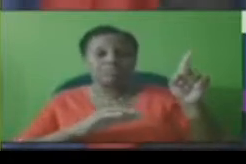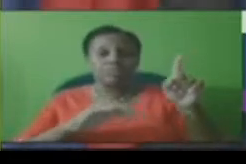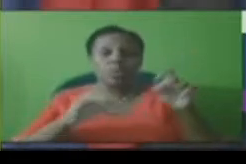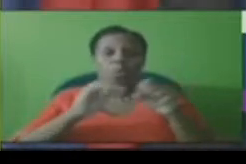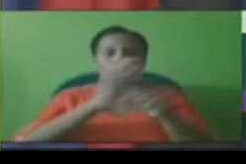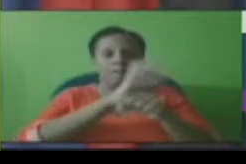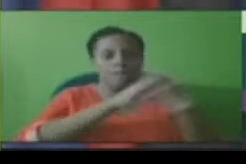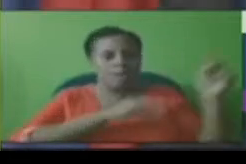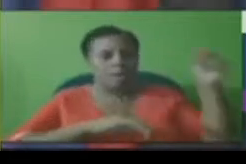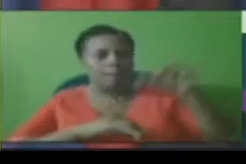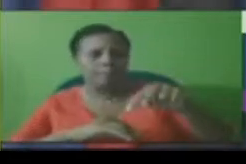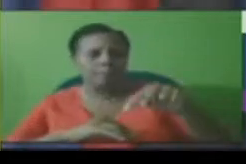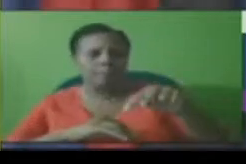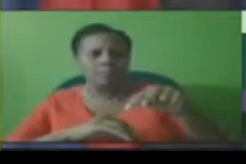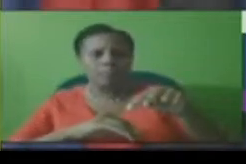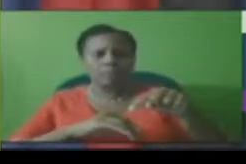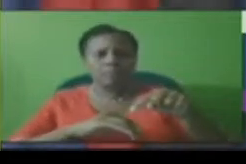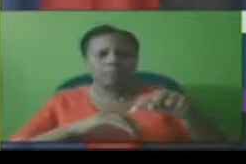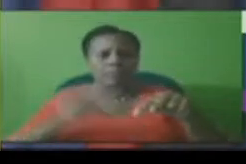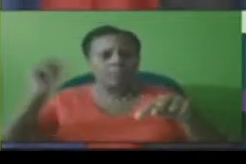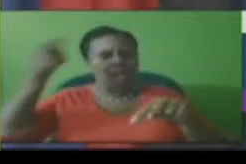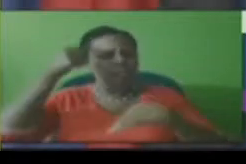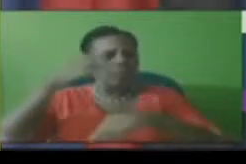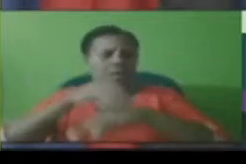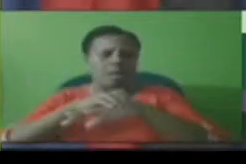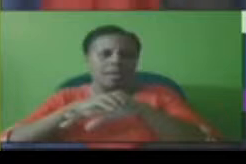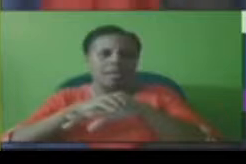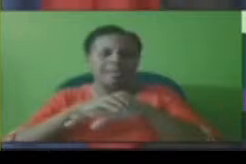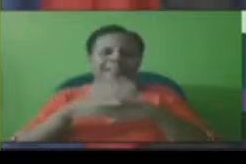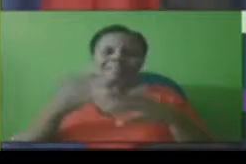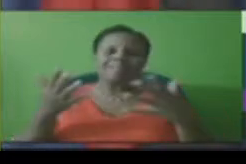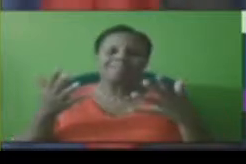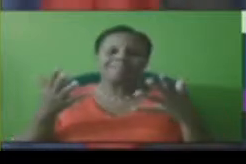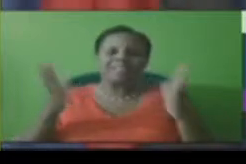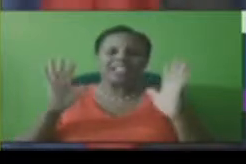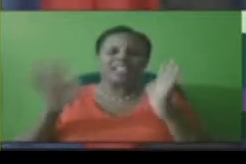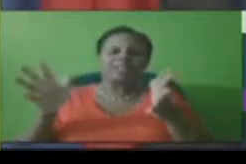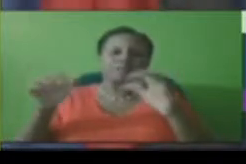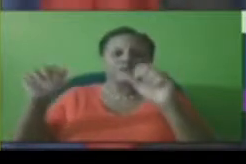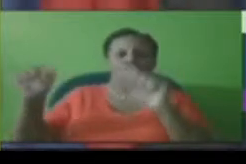done to stay alive, if you may call it that.